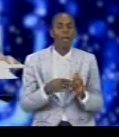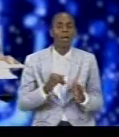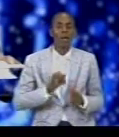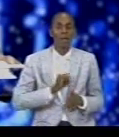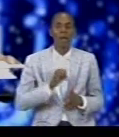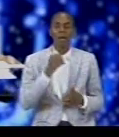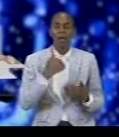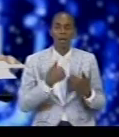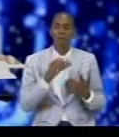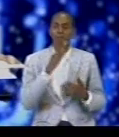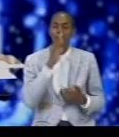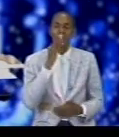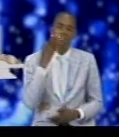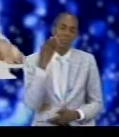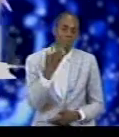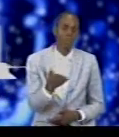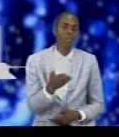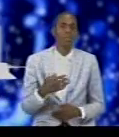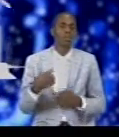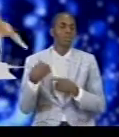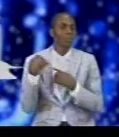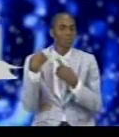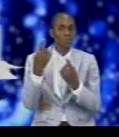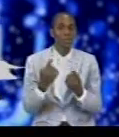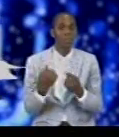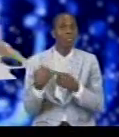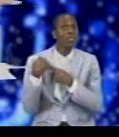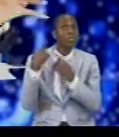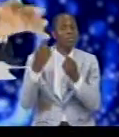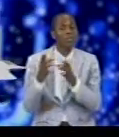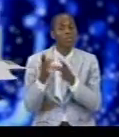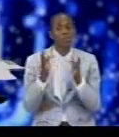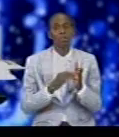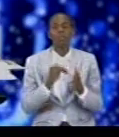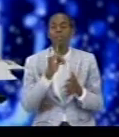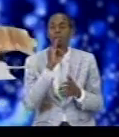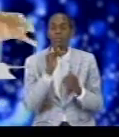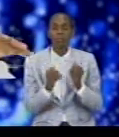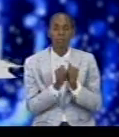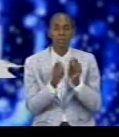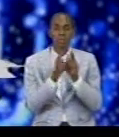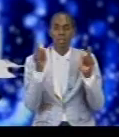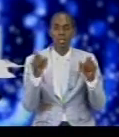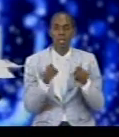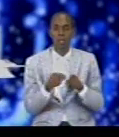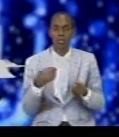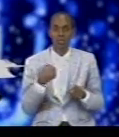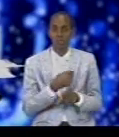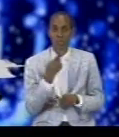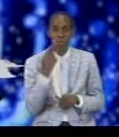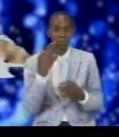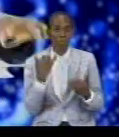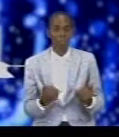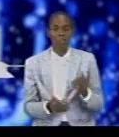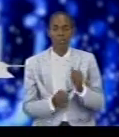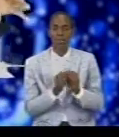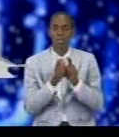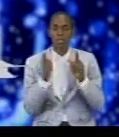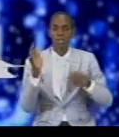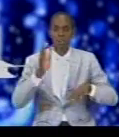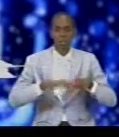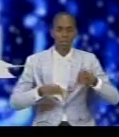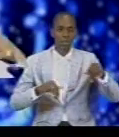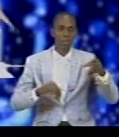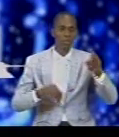dateless past. Since Jesus is greater, as you have seen, I've seen now, greater than John the Baptist, greater than all